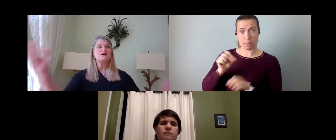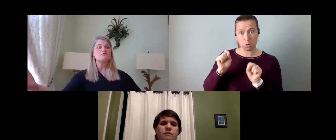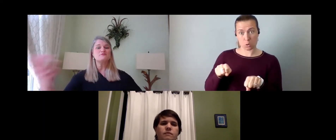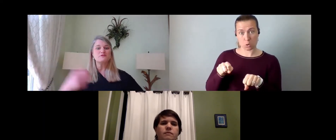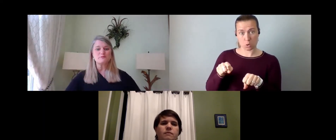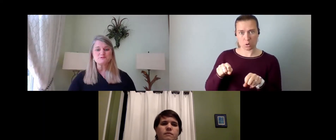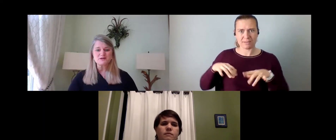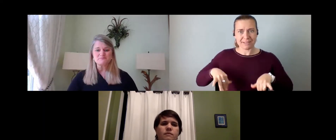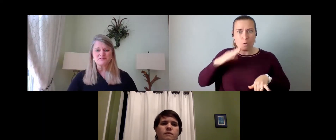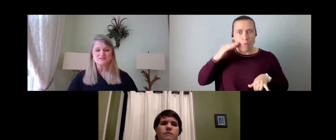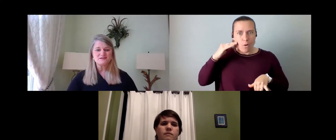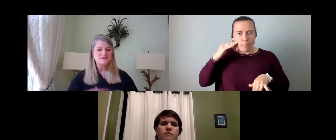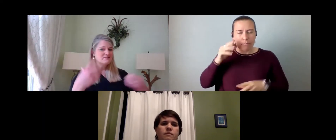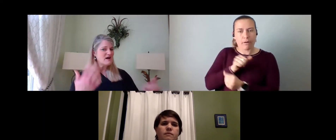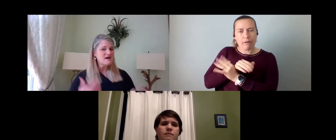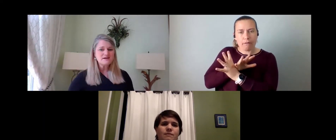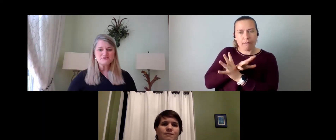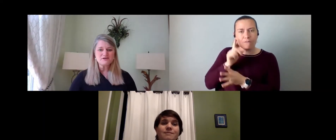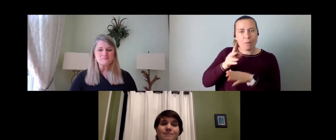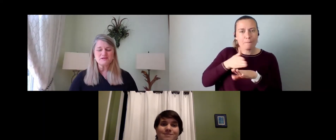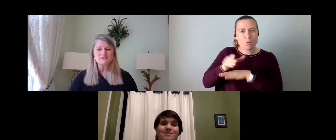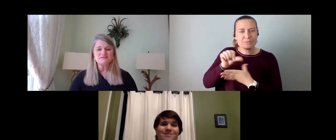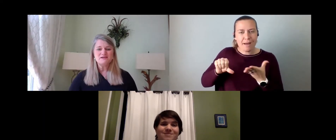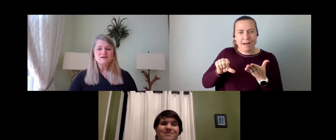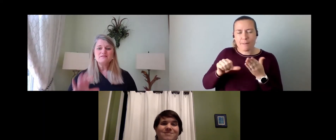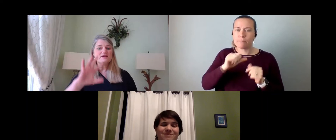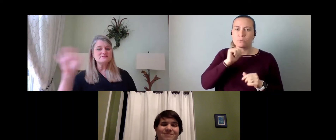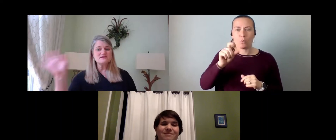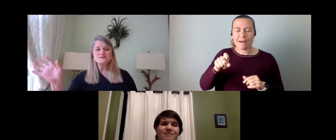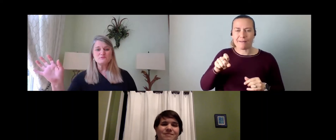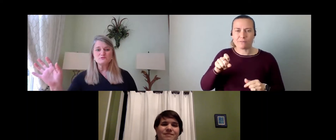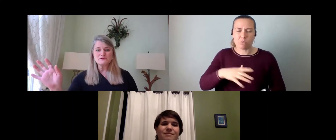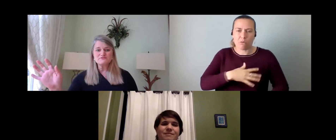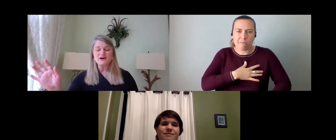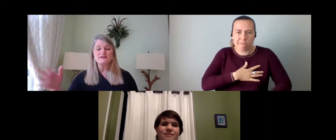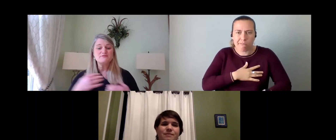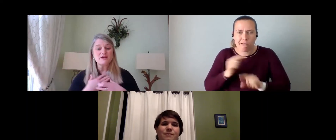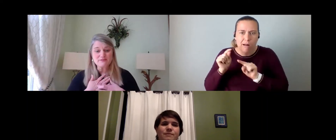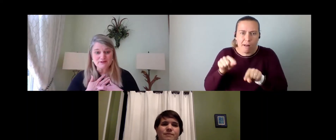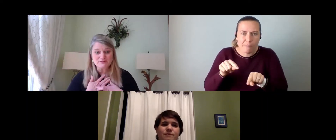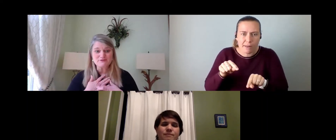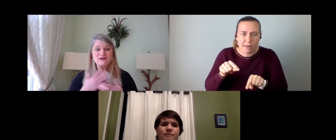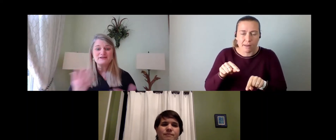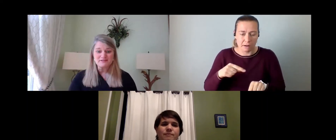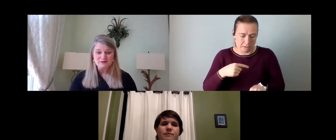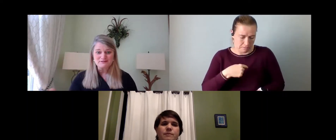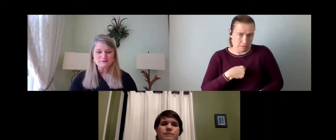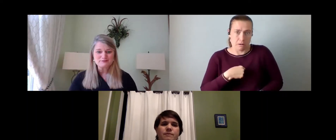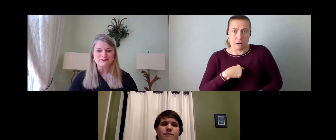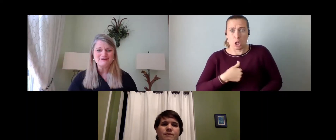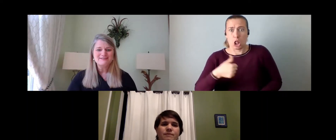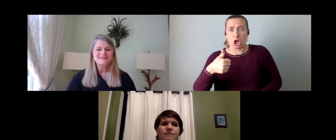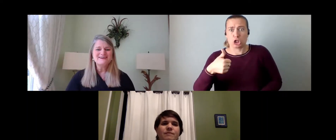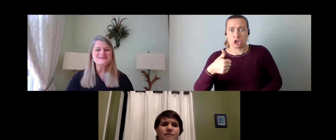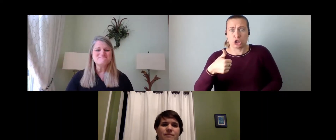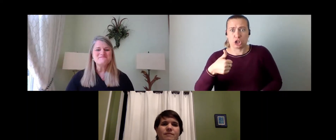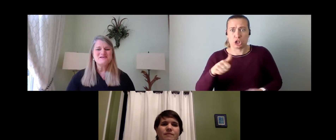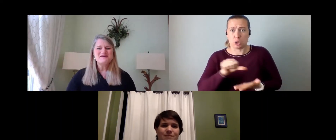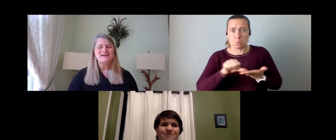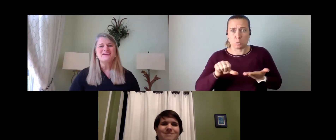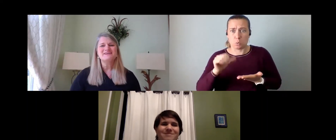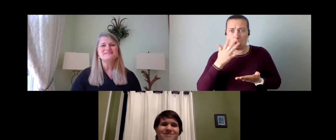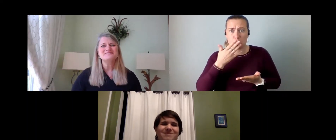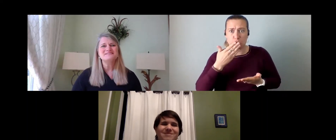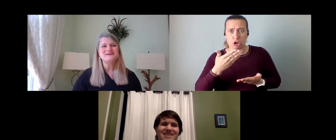stay home for their post-op visit, not have to come in. They said their wound looked fine. If they thought it looked fine, I thought it looked fine.